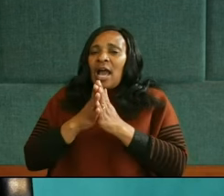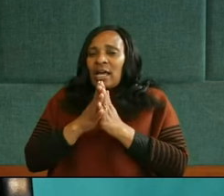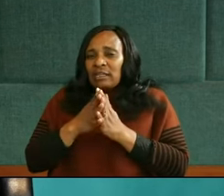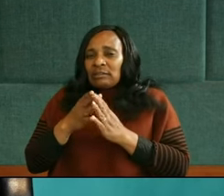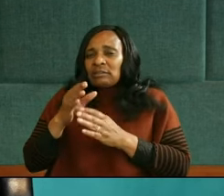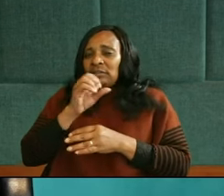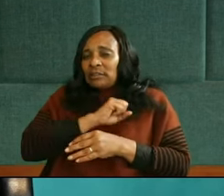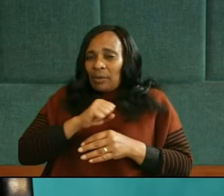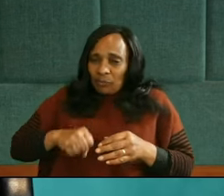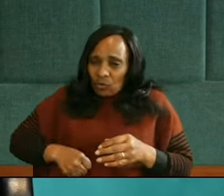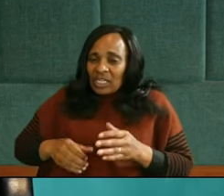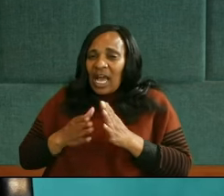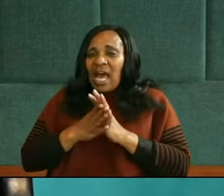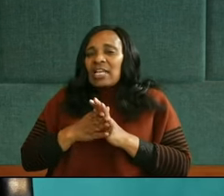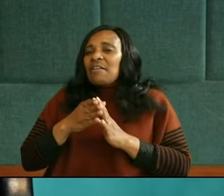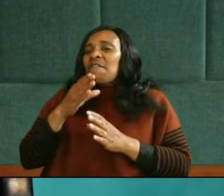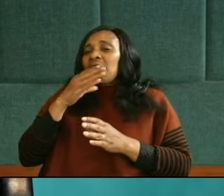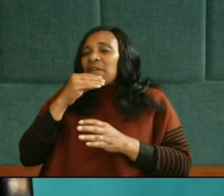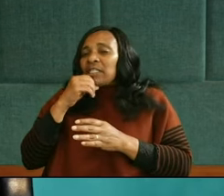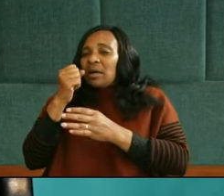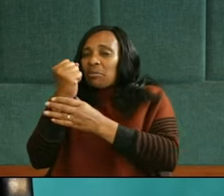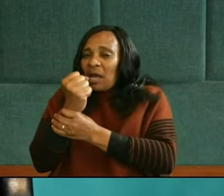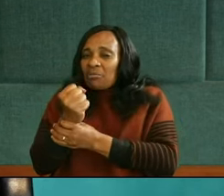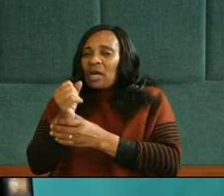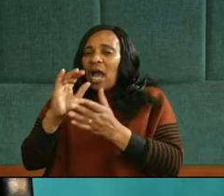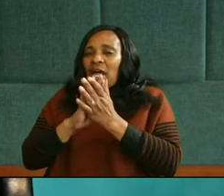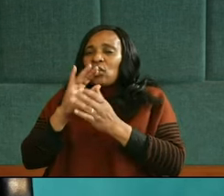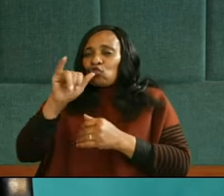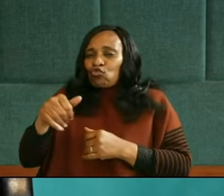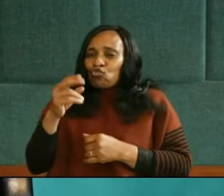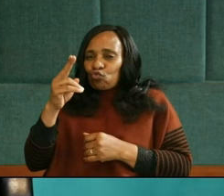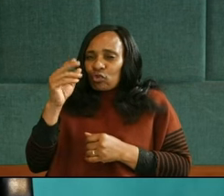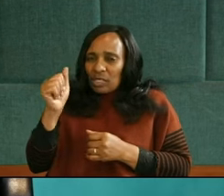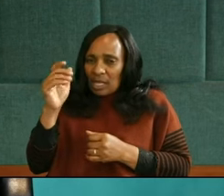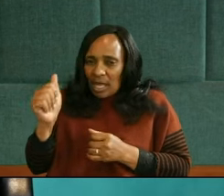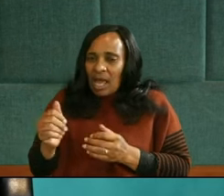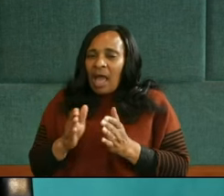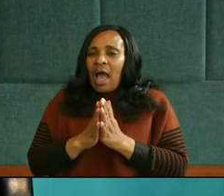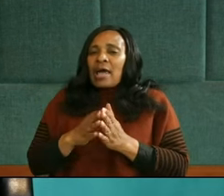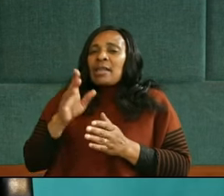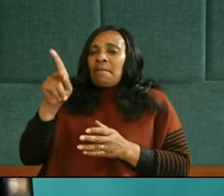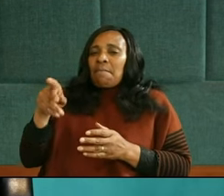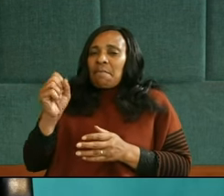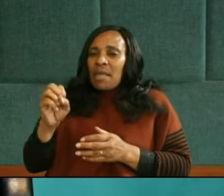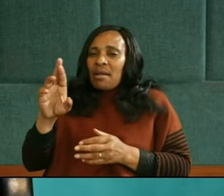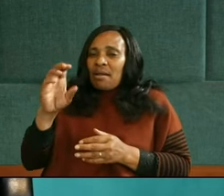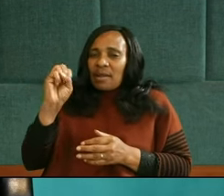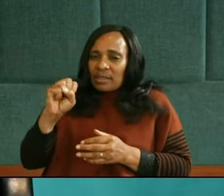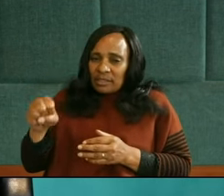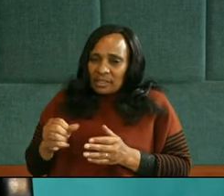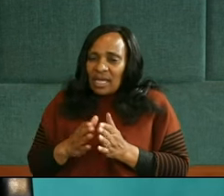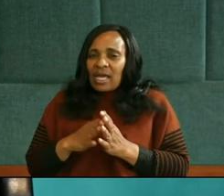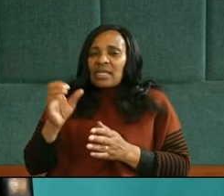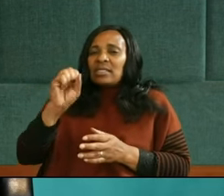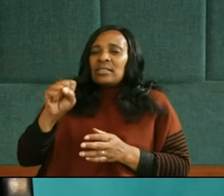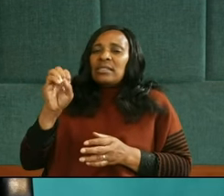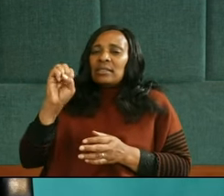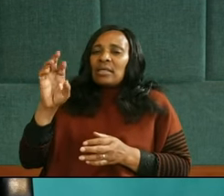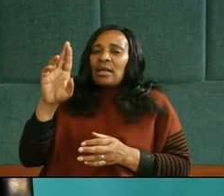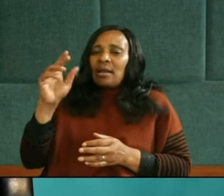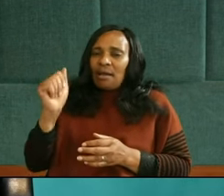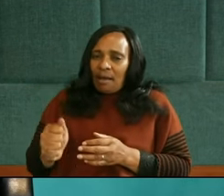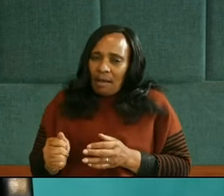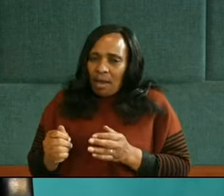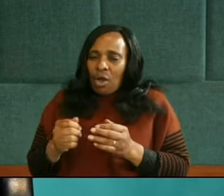the father of Jacob, Jacob the father of Judah and his brothers, Judah the father of Perez and Zerah, whose mother was